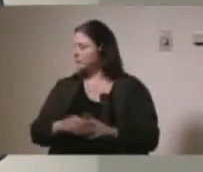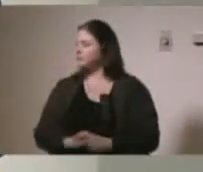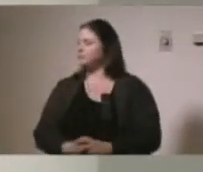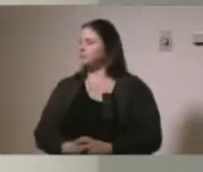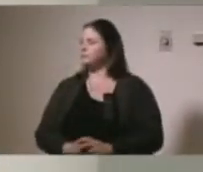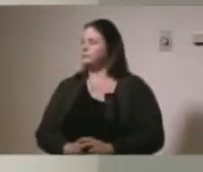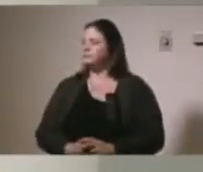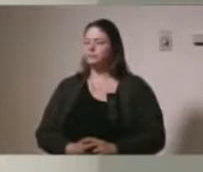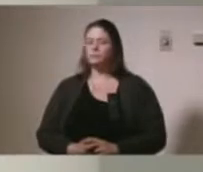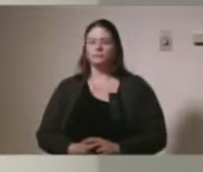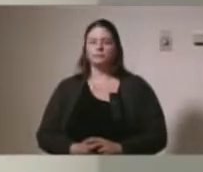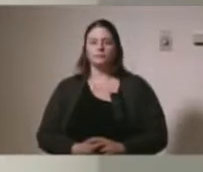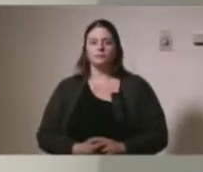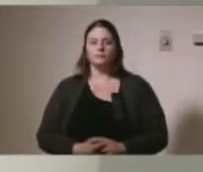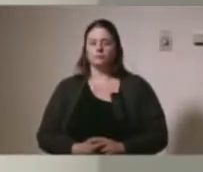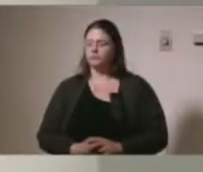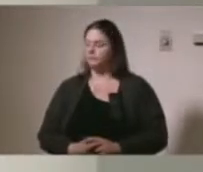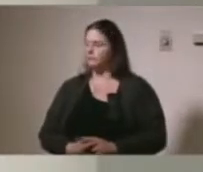the internet.